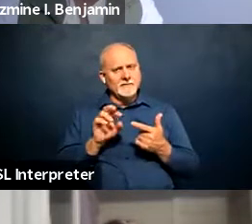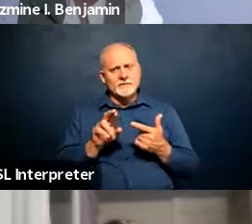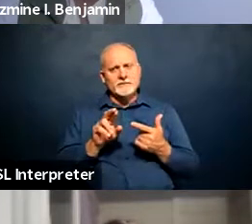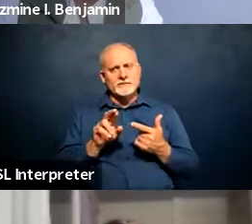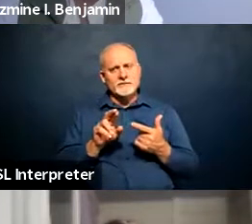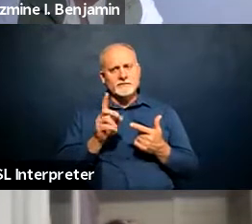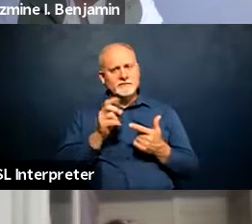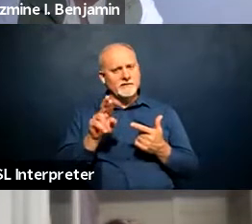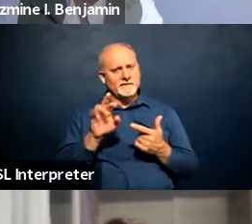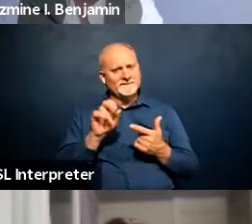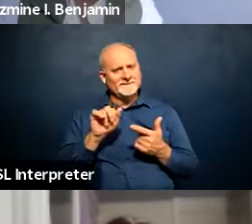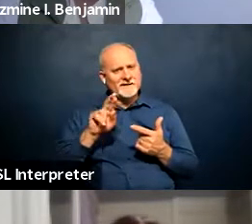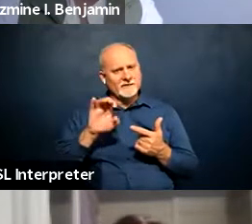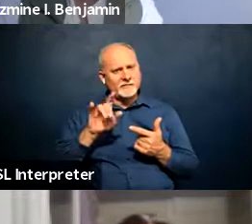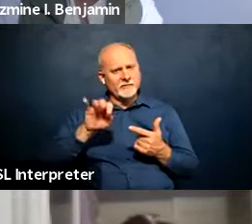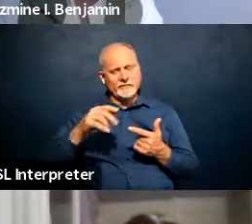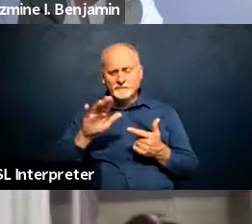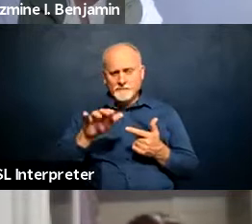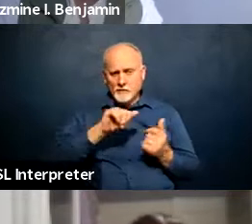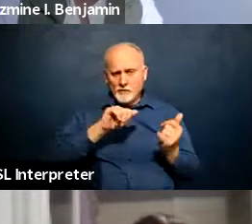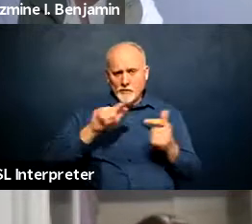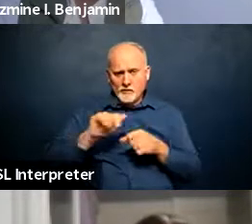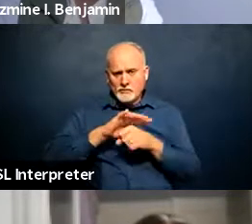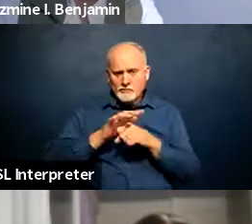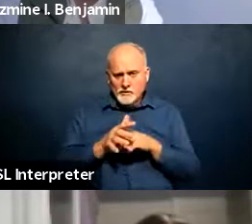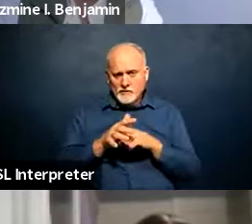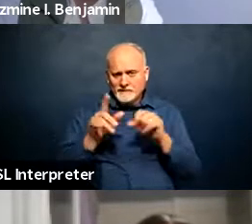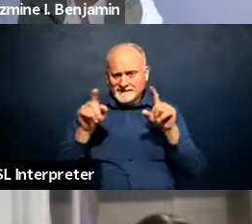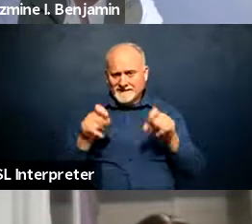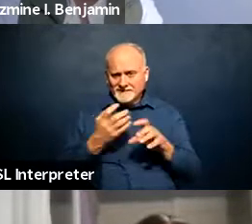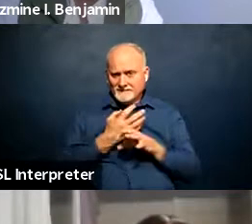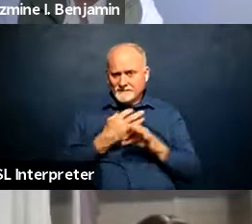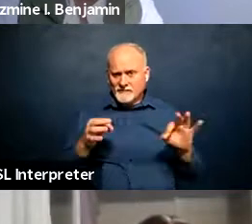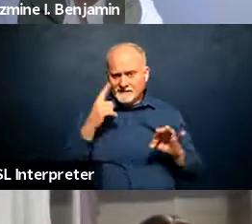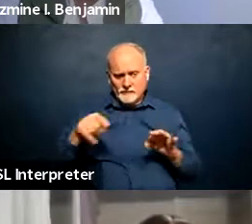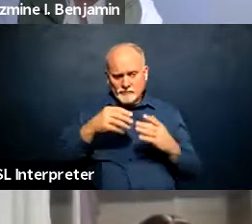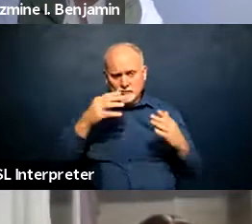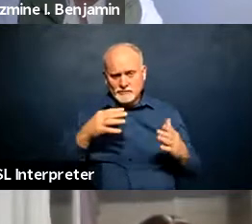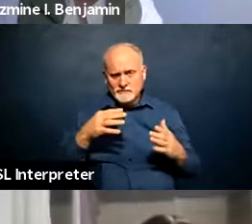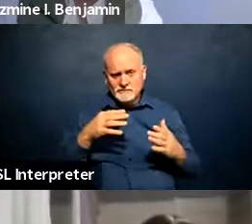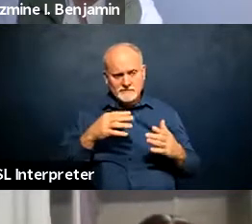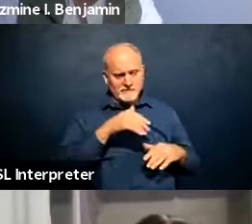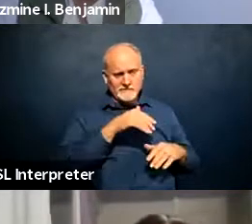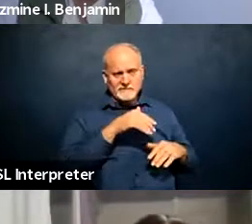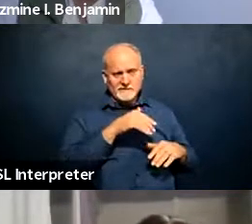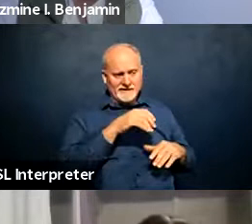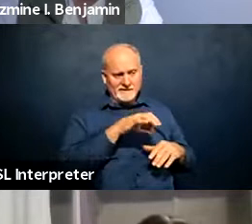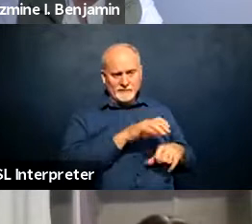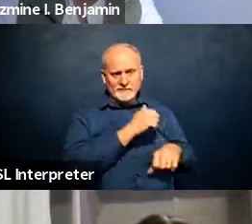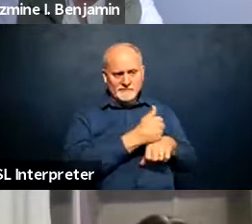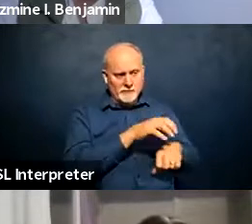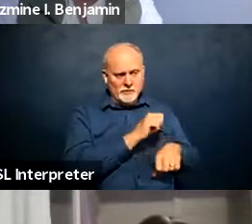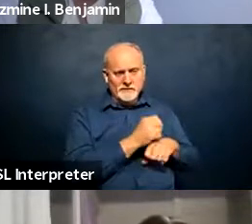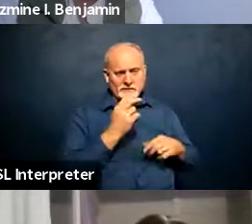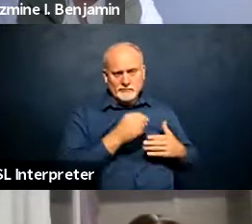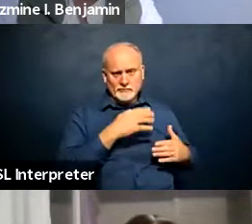or Dr. Faircloth. So are all COVID-19 tests free for students, even if done at student health or an appointment? And do we call student health